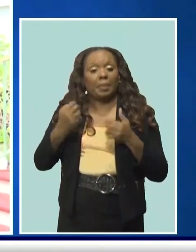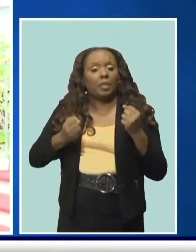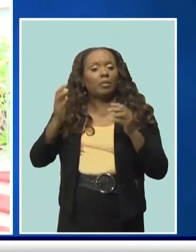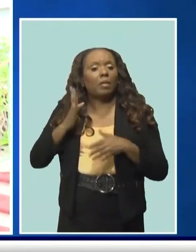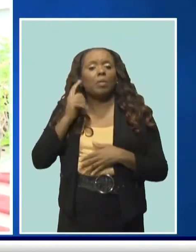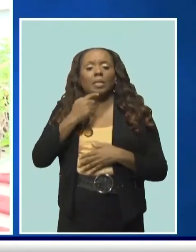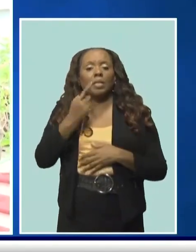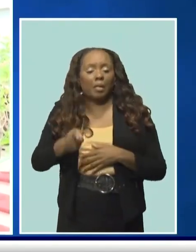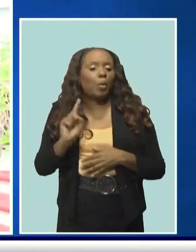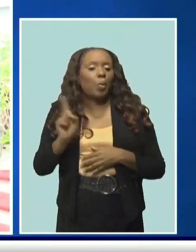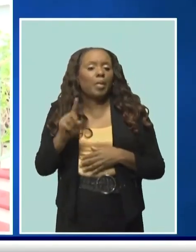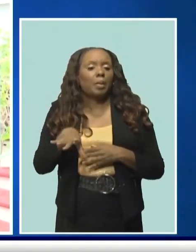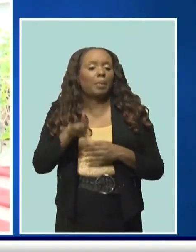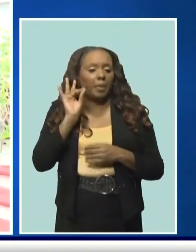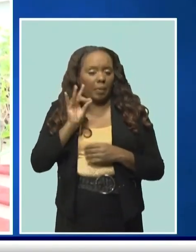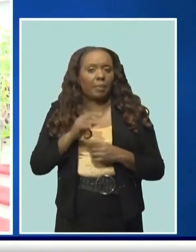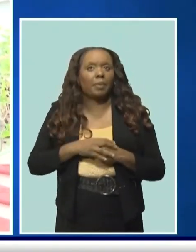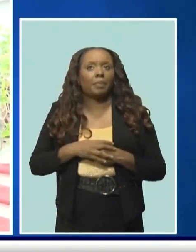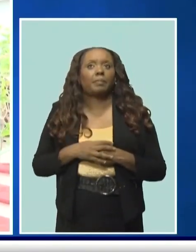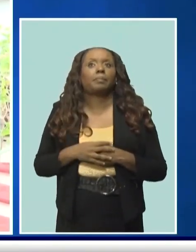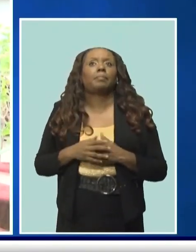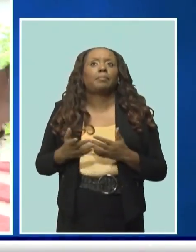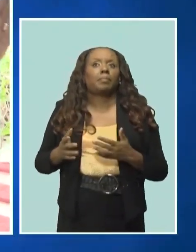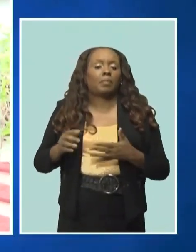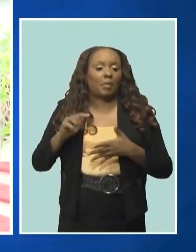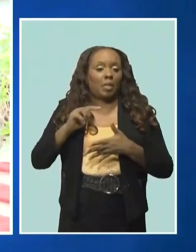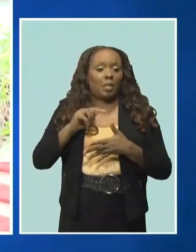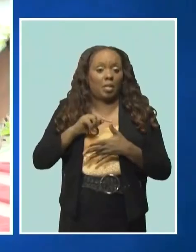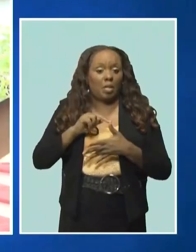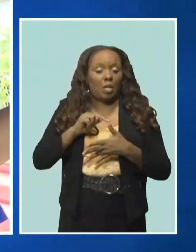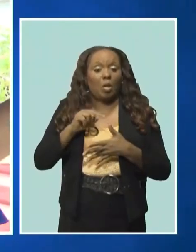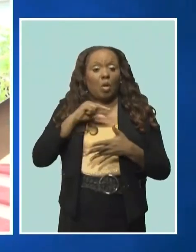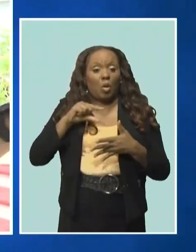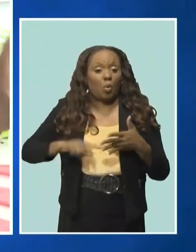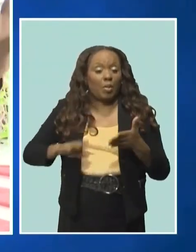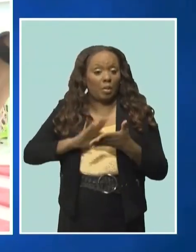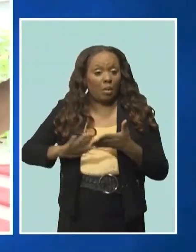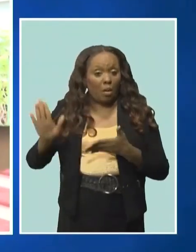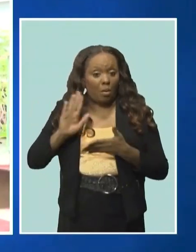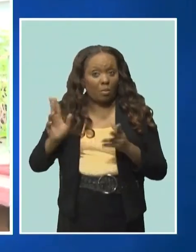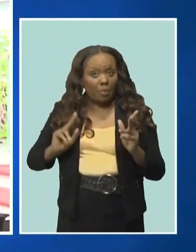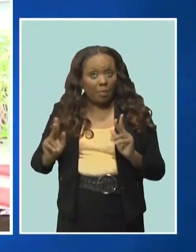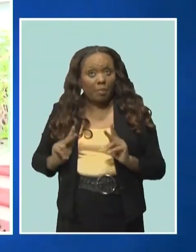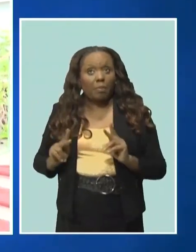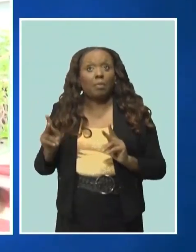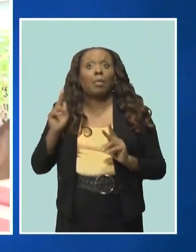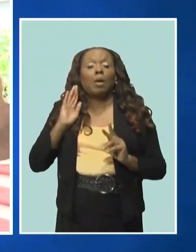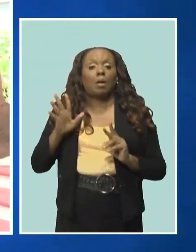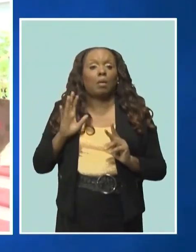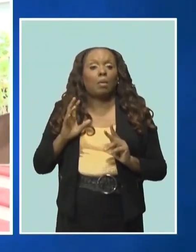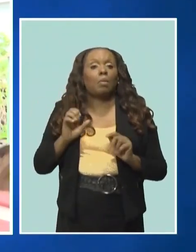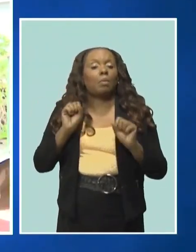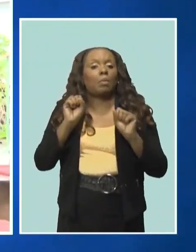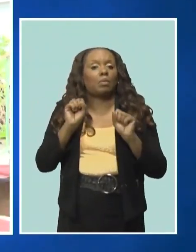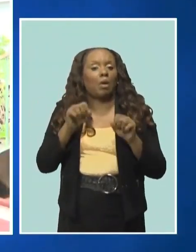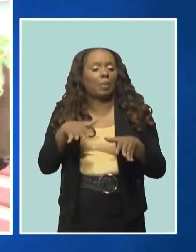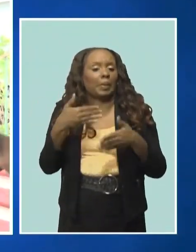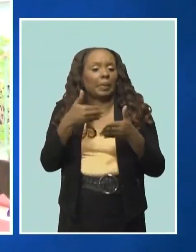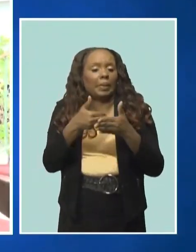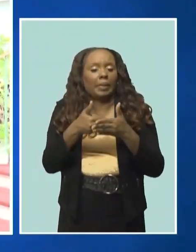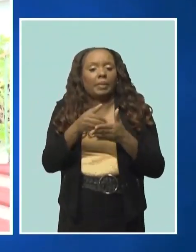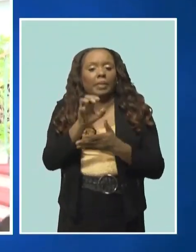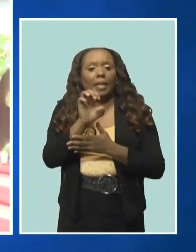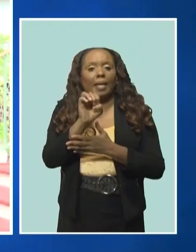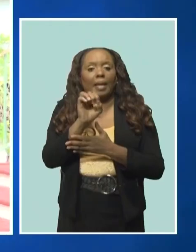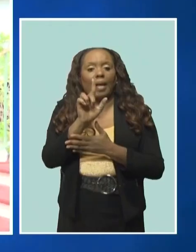from. Persons coming from Queen's College, you will be dropped in the vicinity of Central Purchasing around the Elsie Payne roundabout